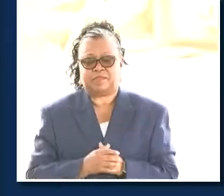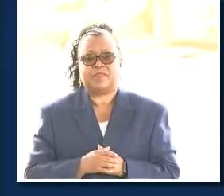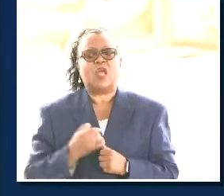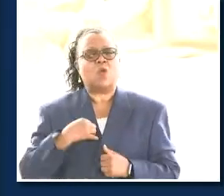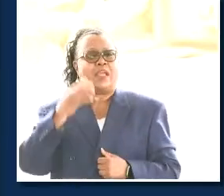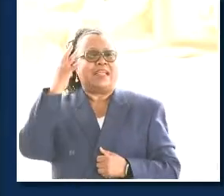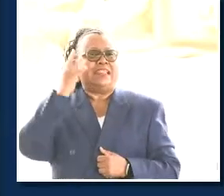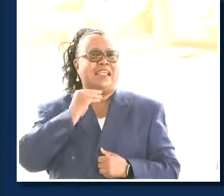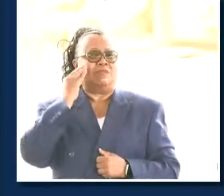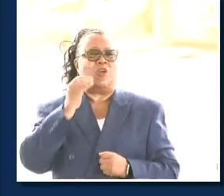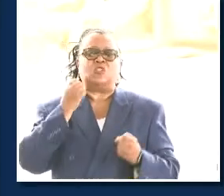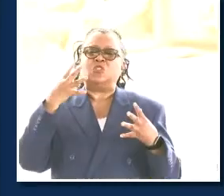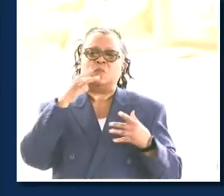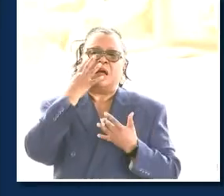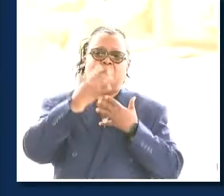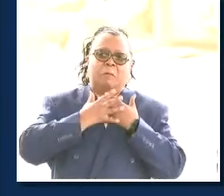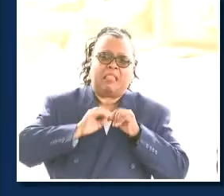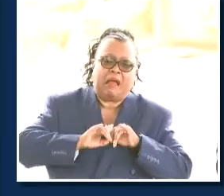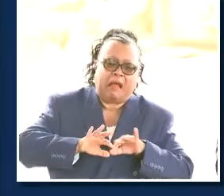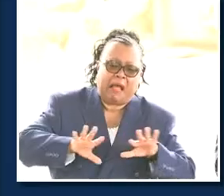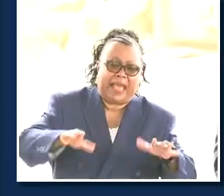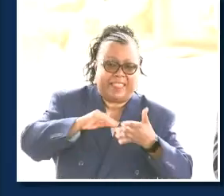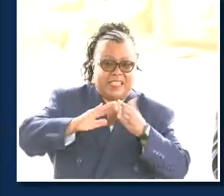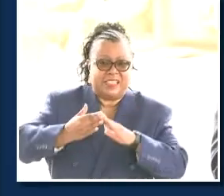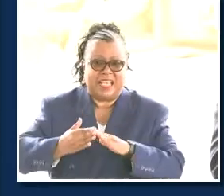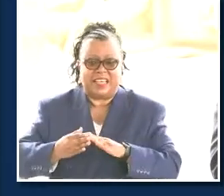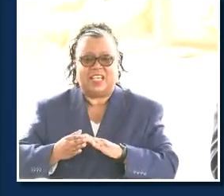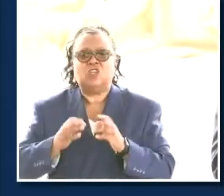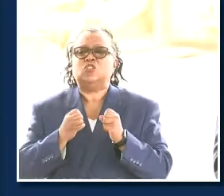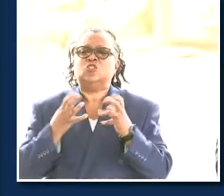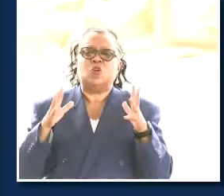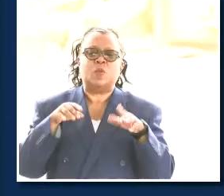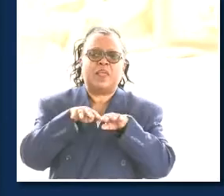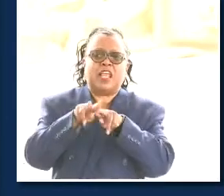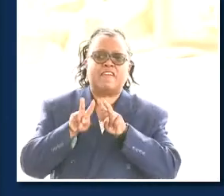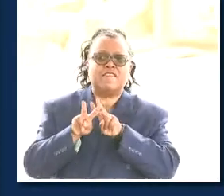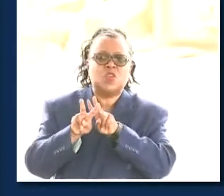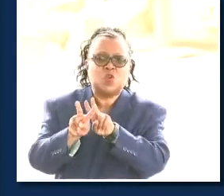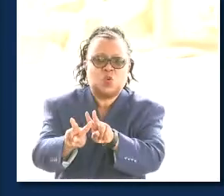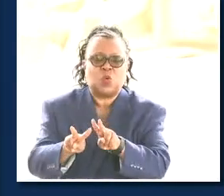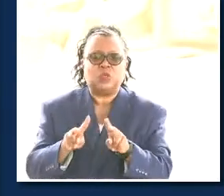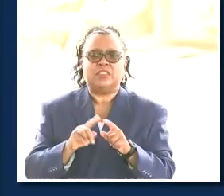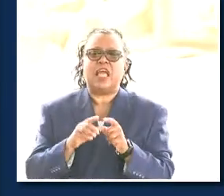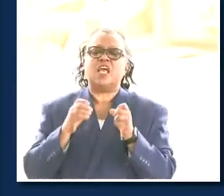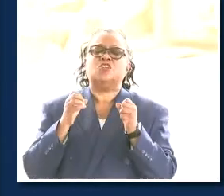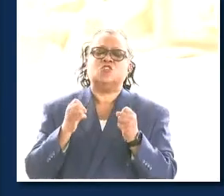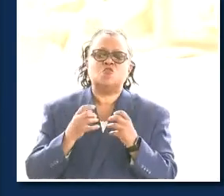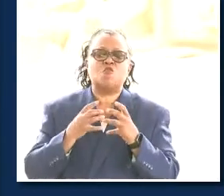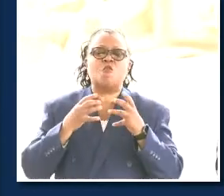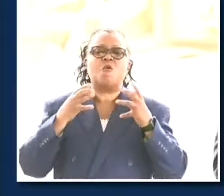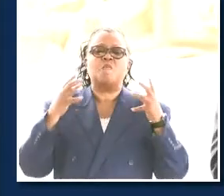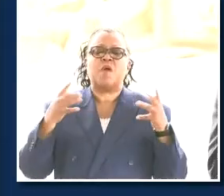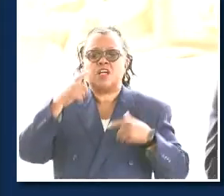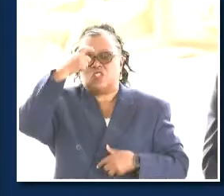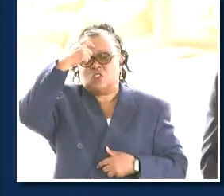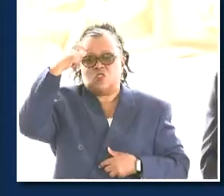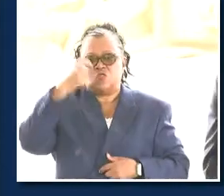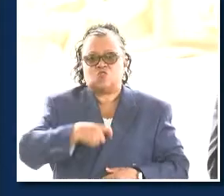We've experienced too much bloodshed in this city, too many funerals, and too much